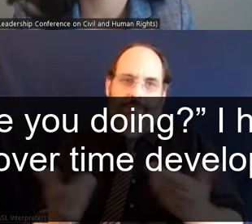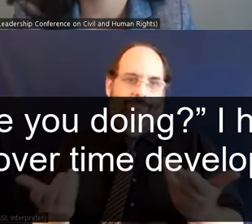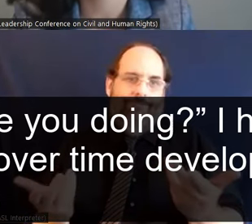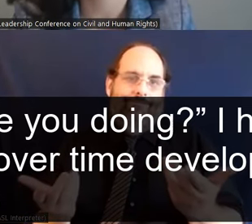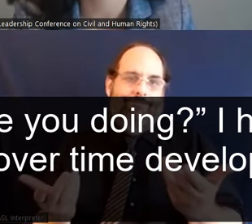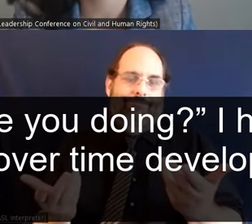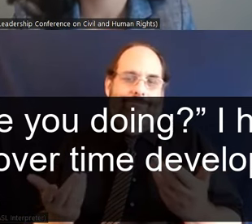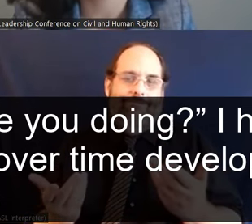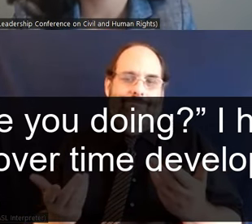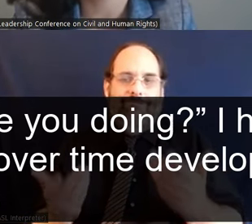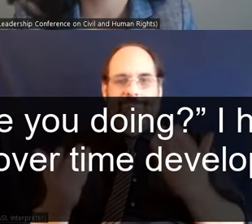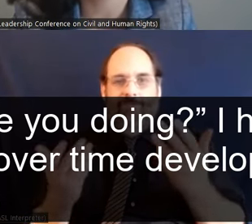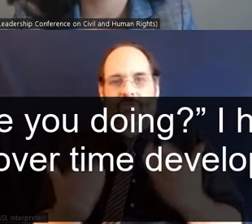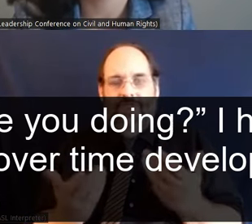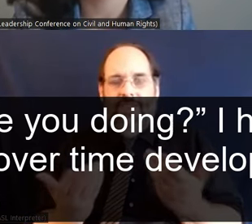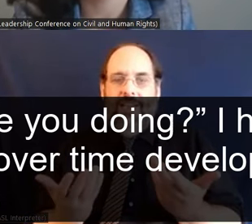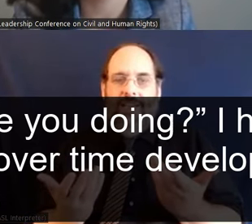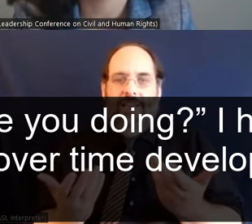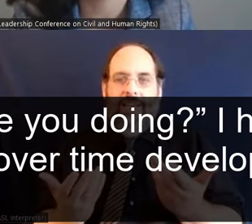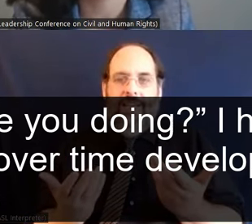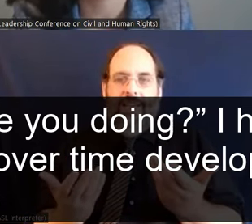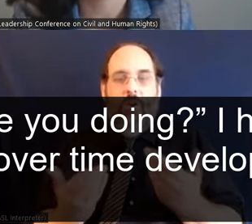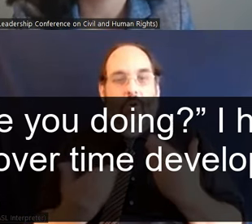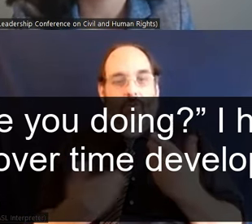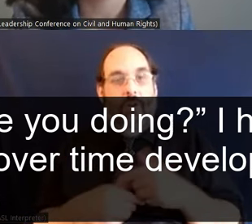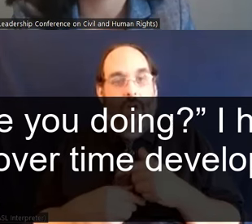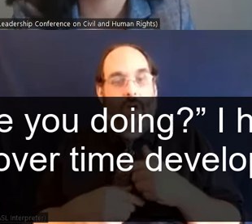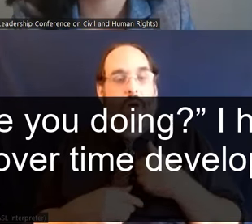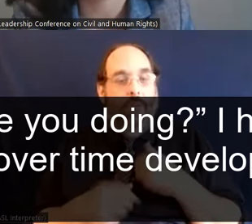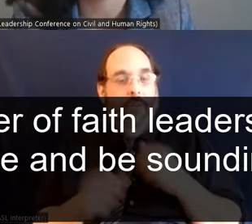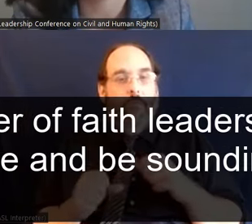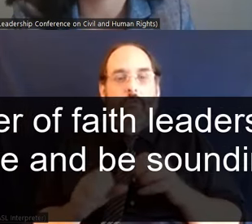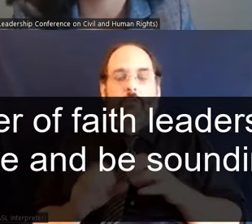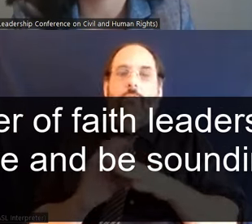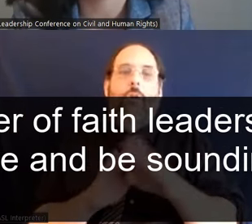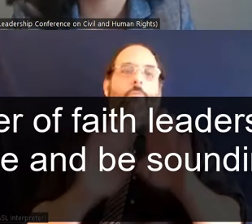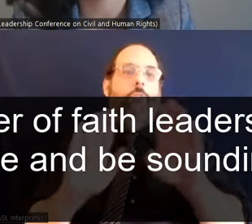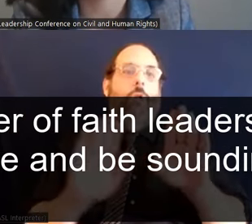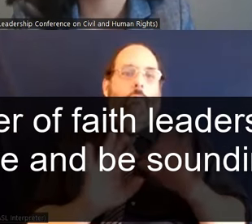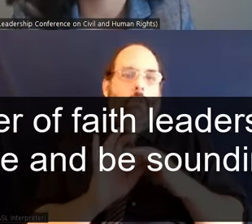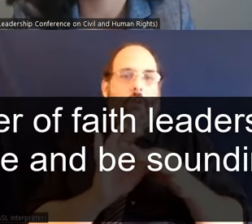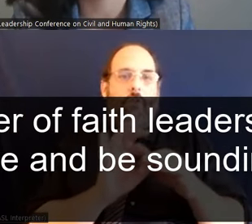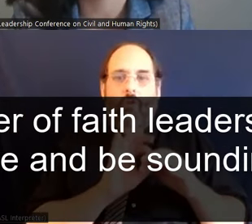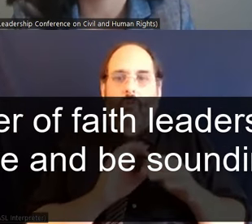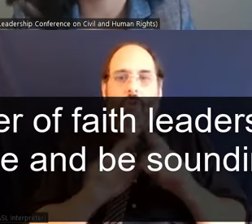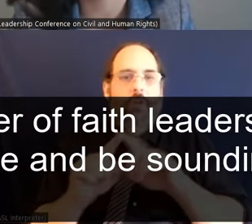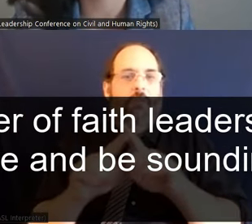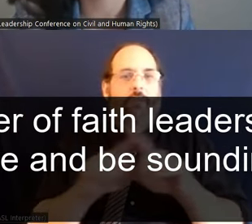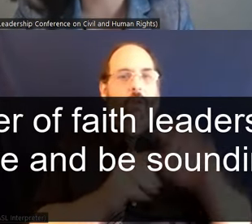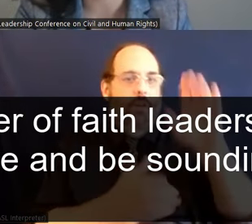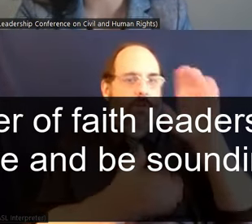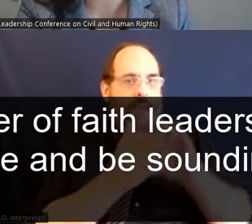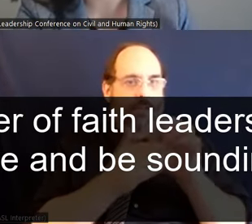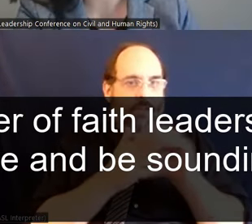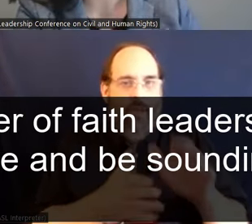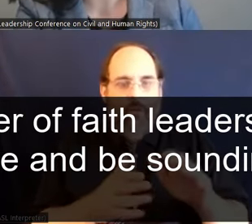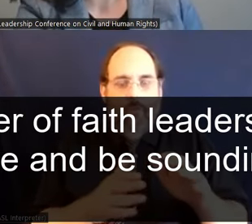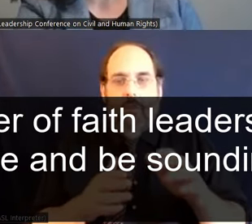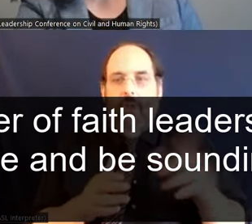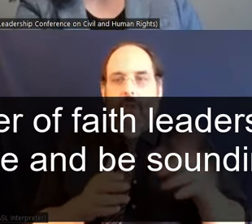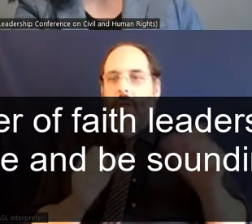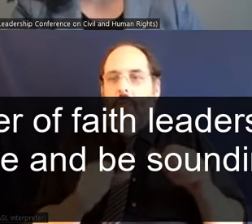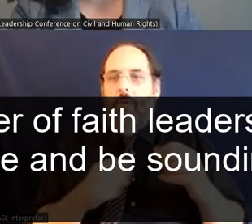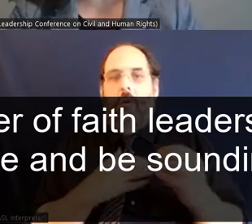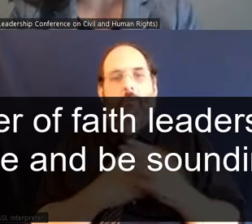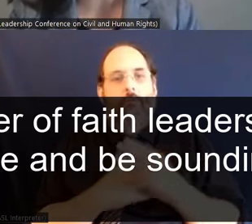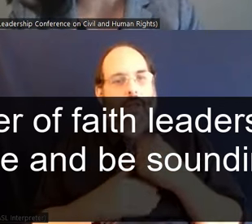I've been fortunate to, over time, develop really wonderful relationships with a number of faith leaders who've been able to